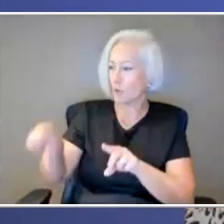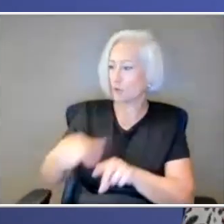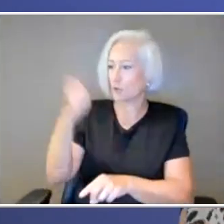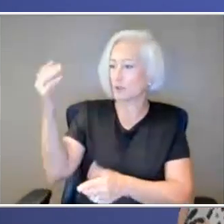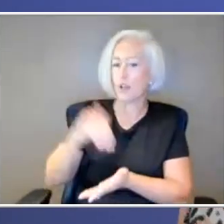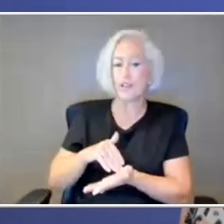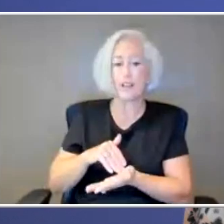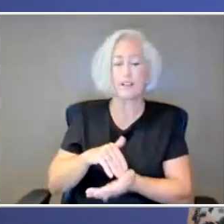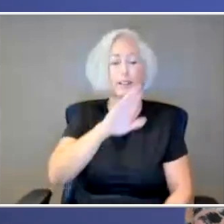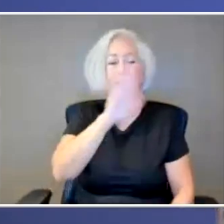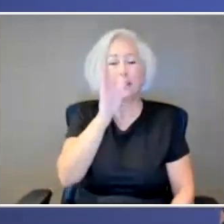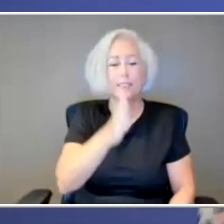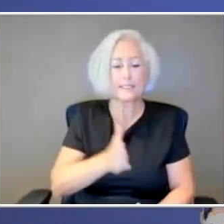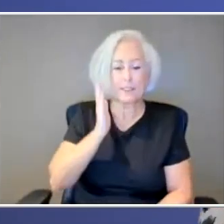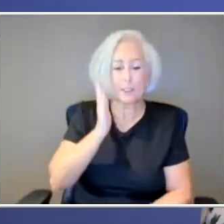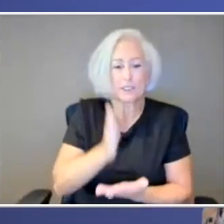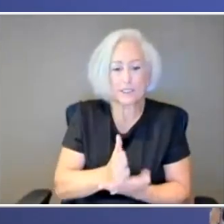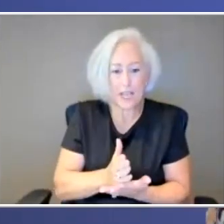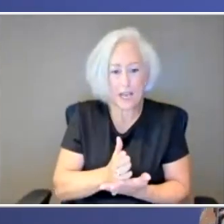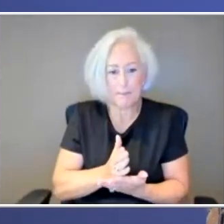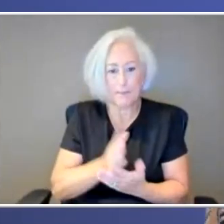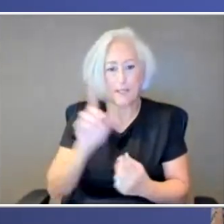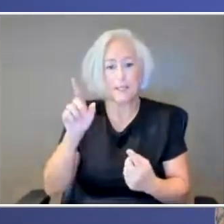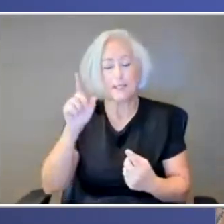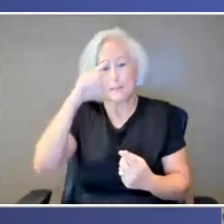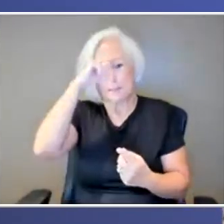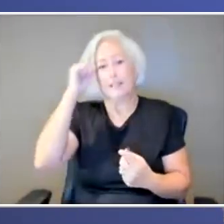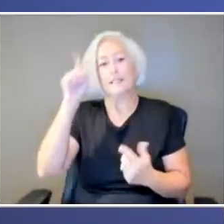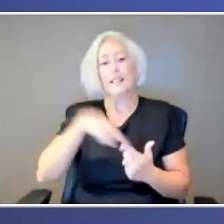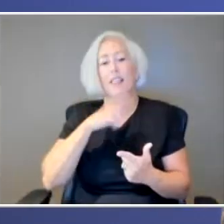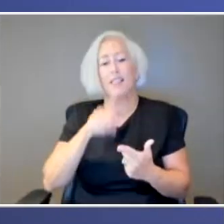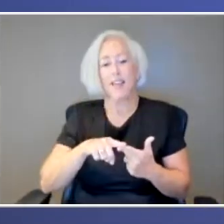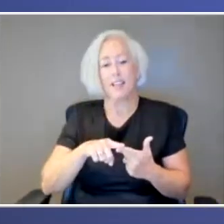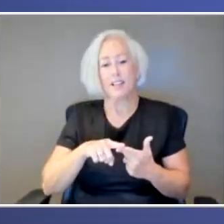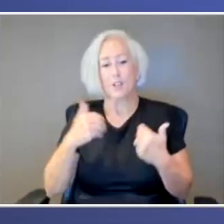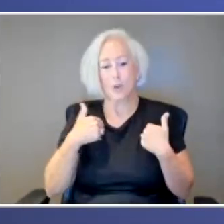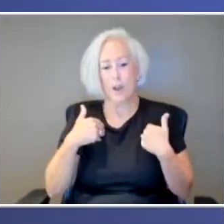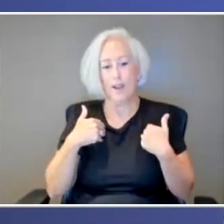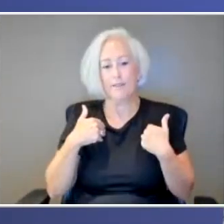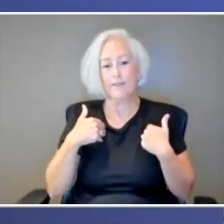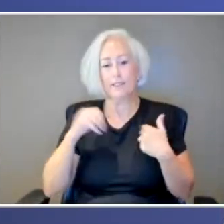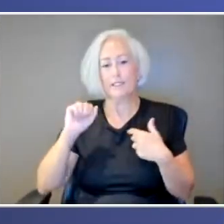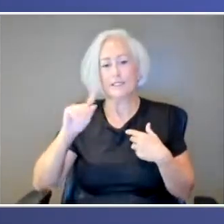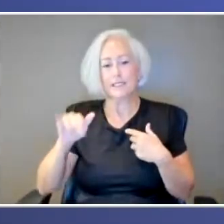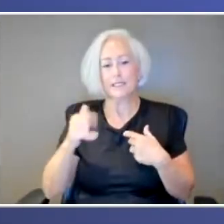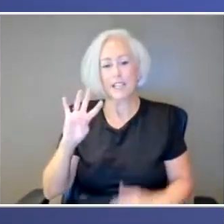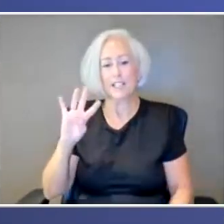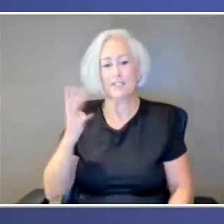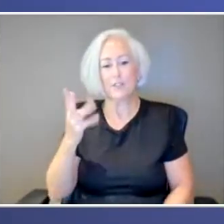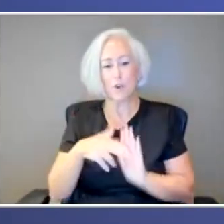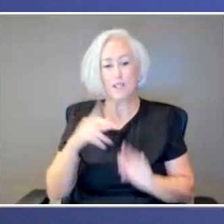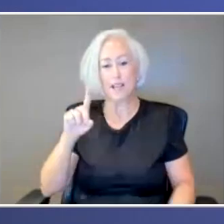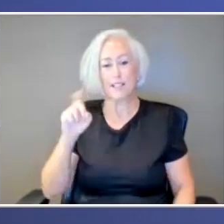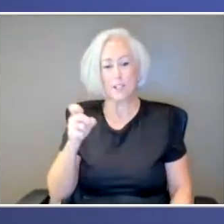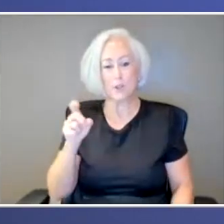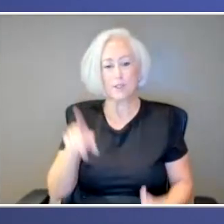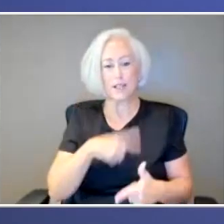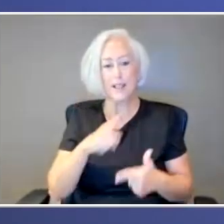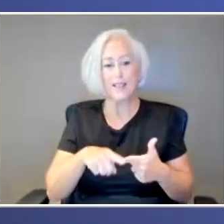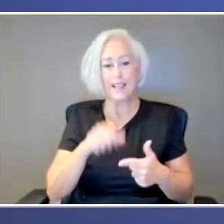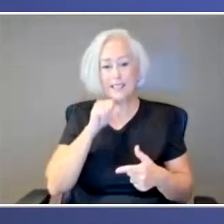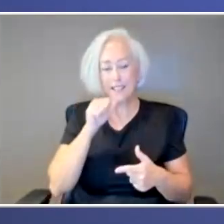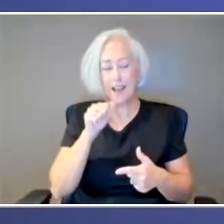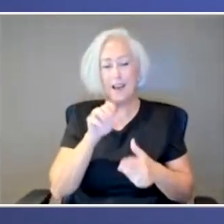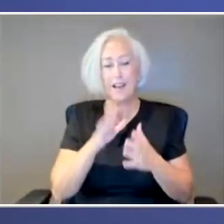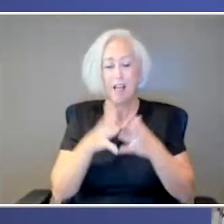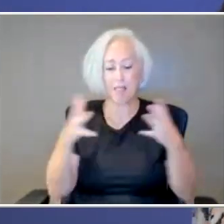stop, because then you get to a stage 4 diagnosis, and there's not a lot of options of